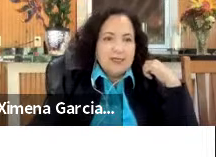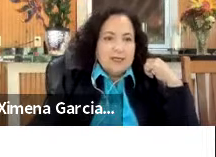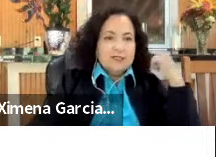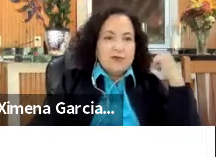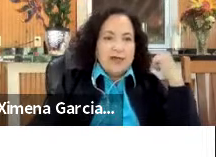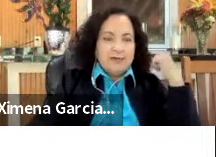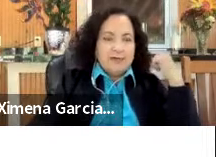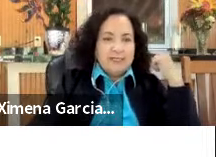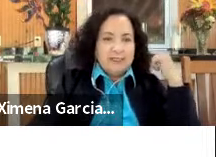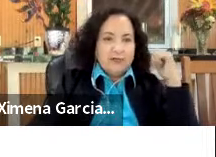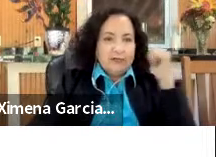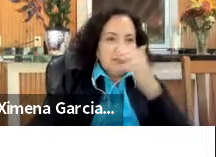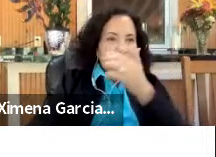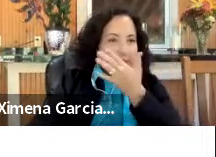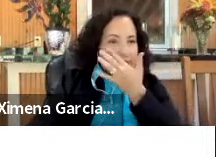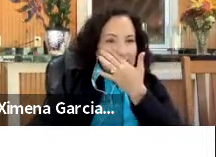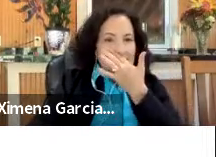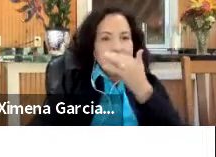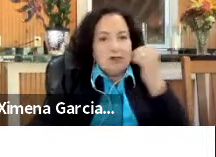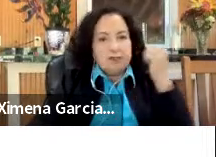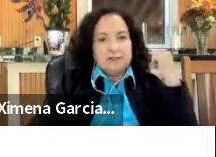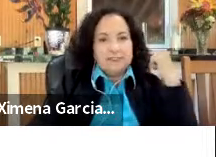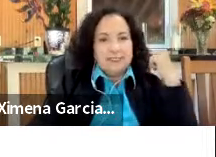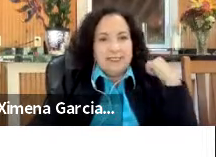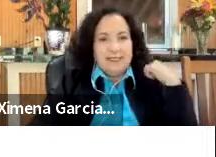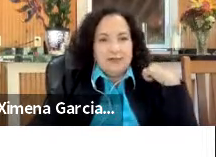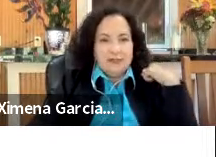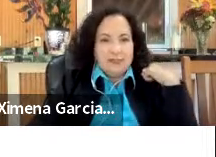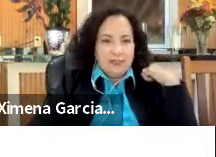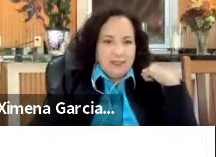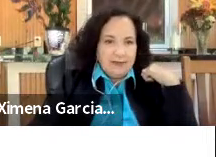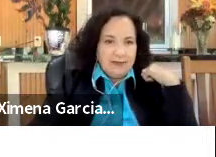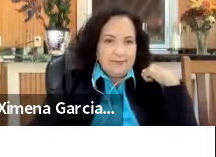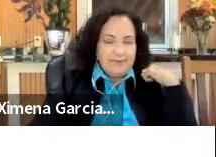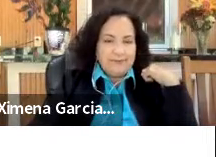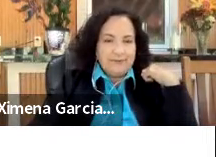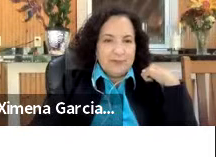speaking. So I would like to go through a quick roll call. So just say here.